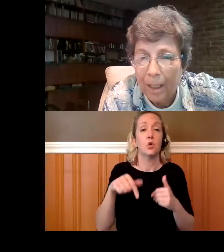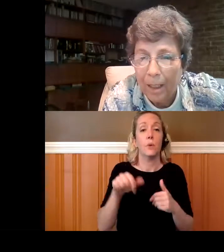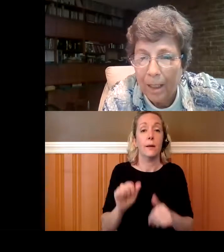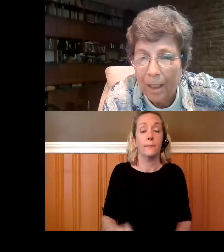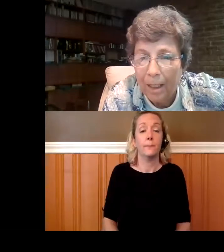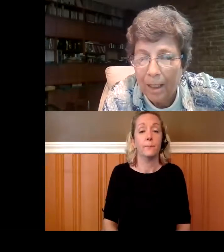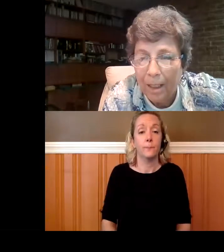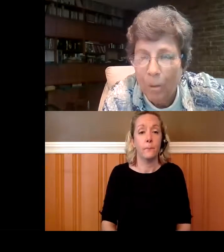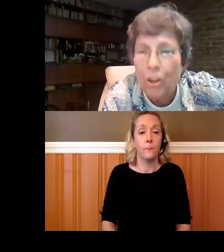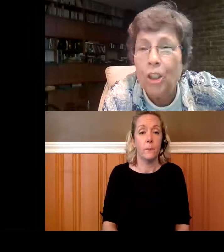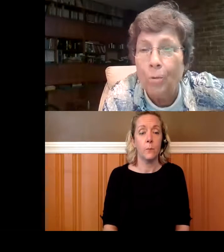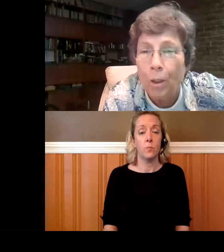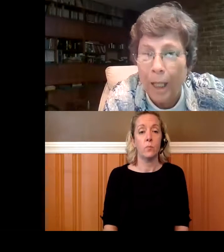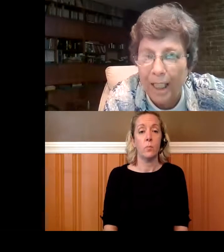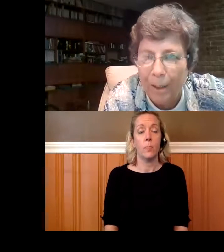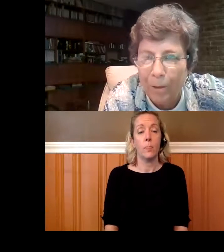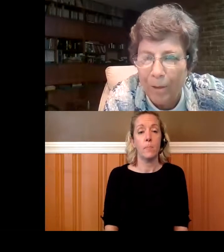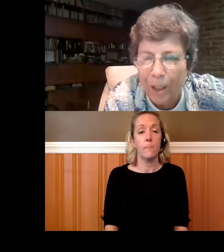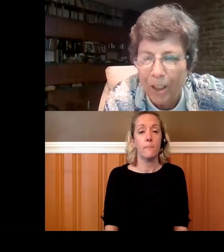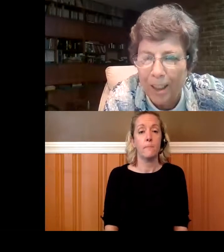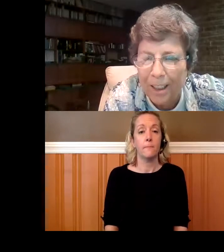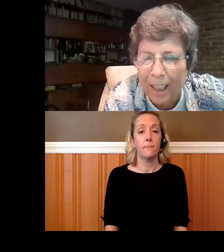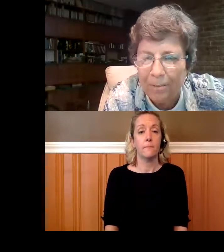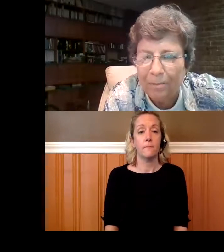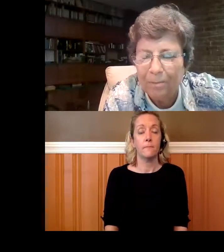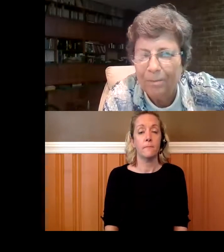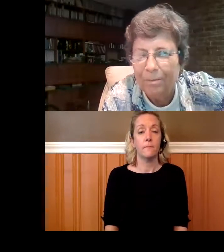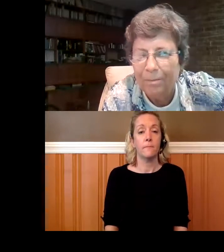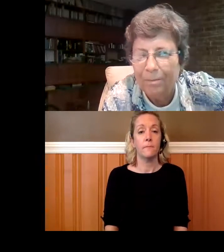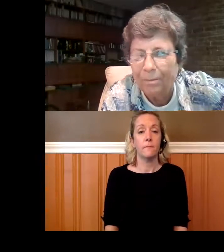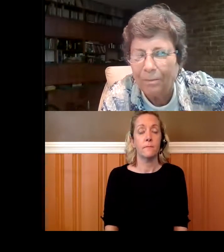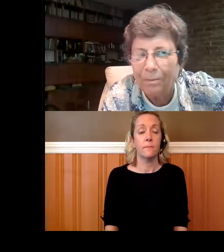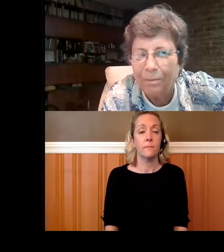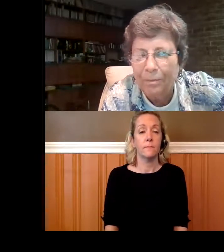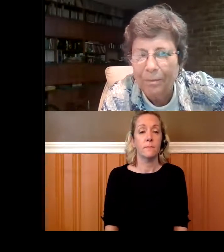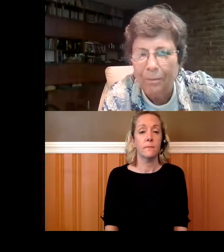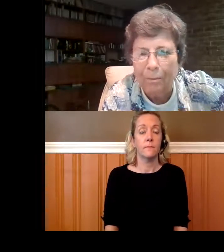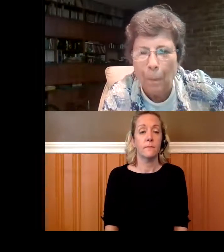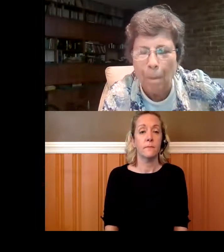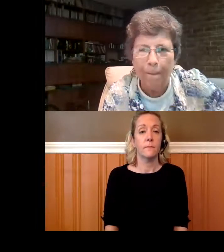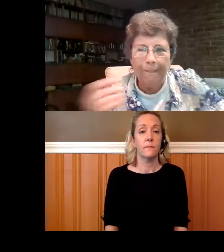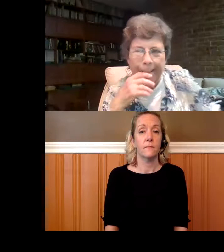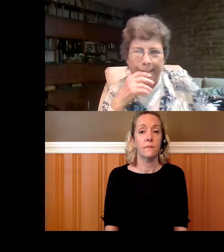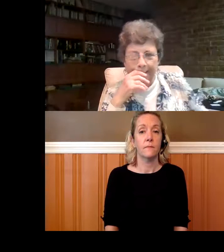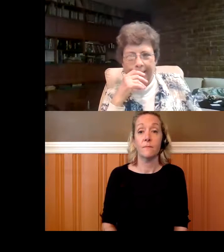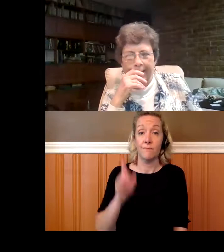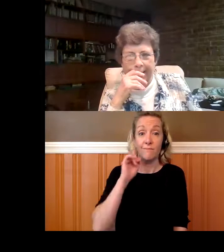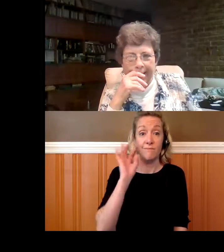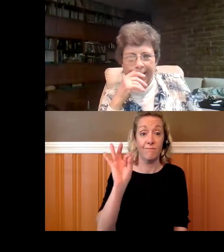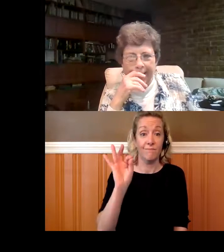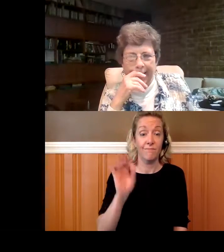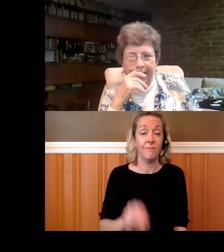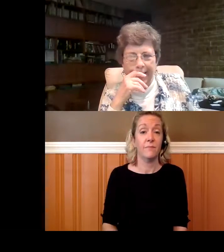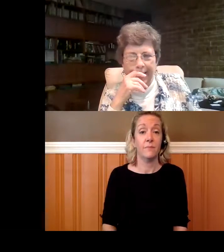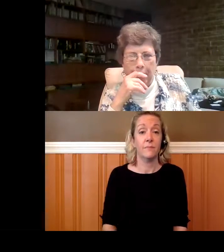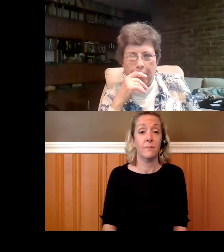standing with his white cane near the window of the grocery store manager's office, holding up a card that says, quote, Can you hear it? I need to find a